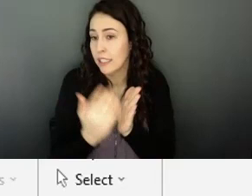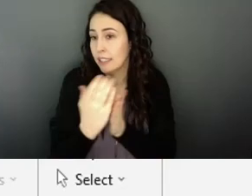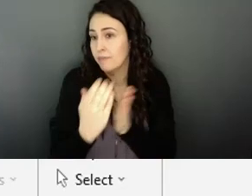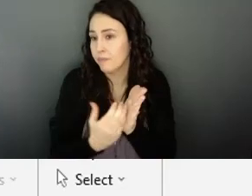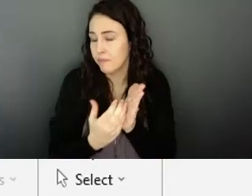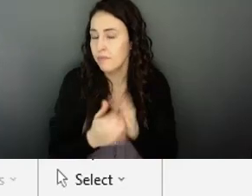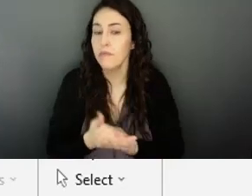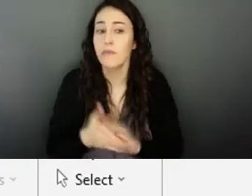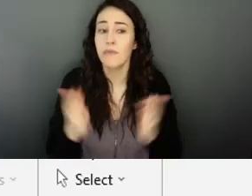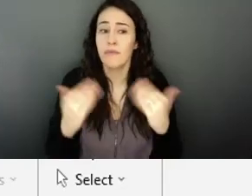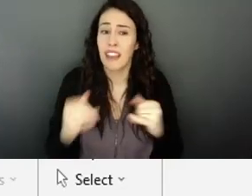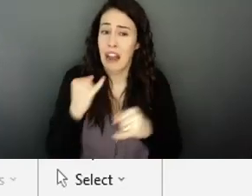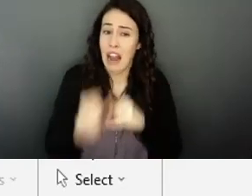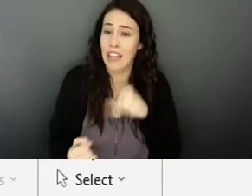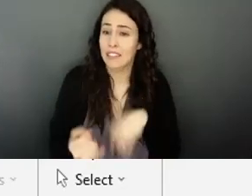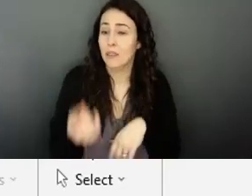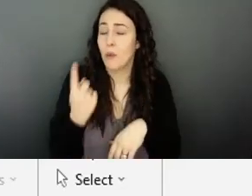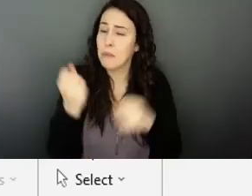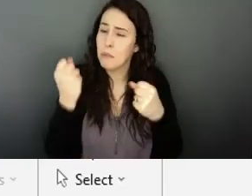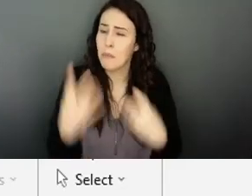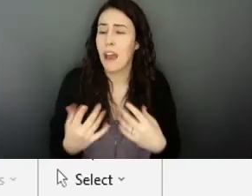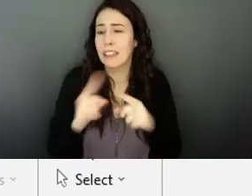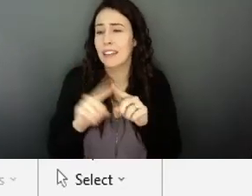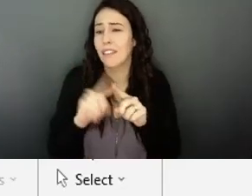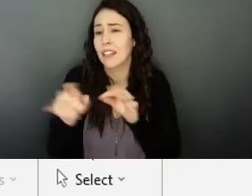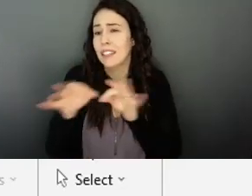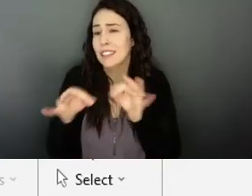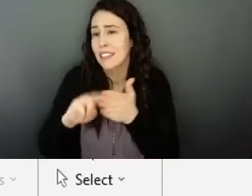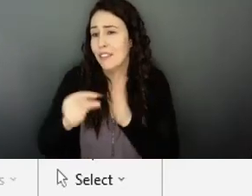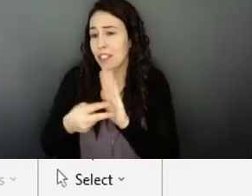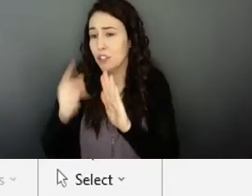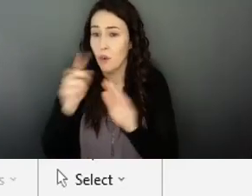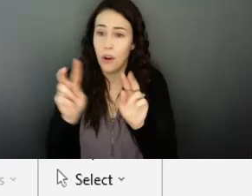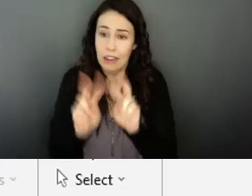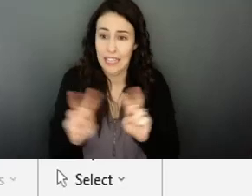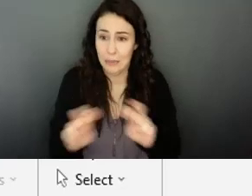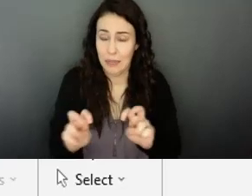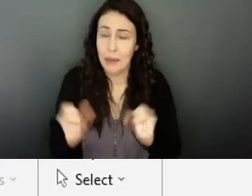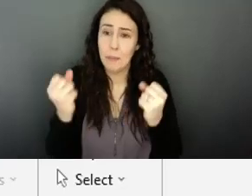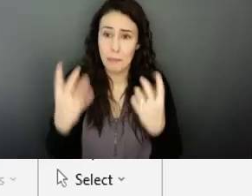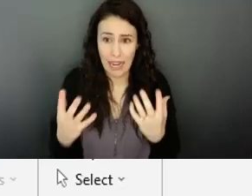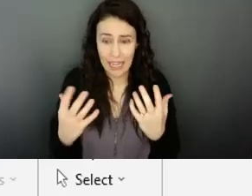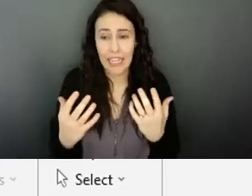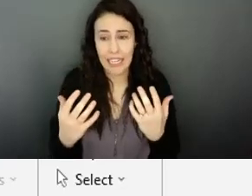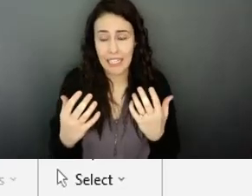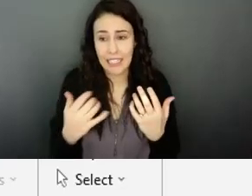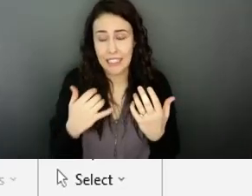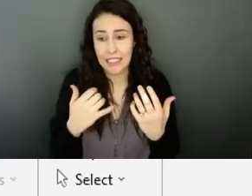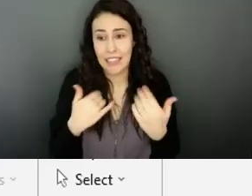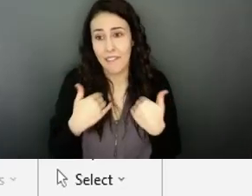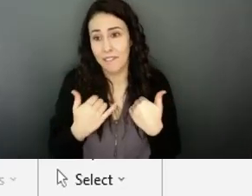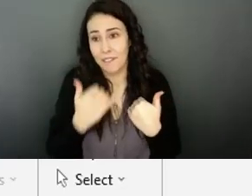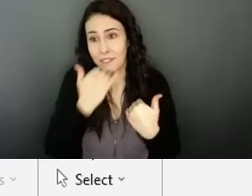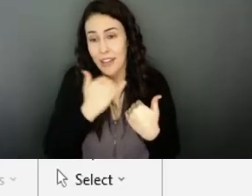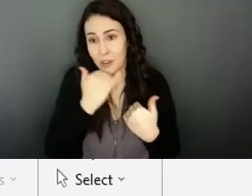of definitions out there of assessment, and there are problems with quite a few of them, by the way. So